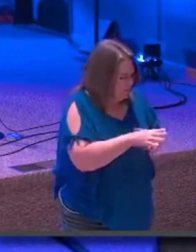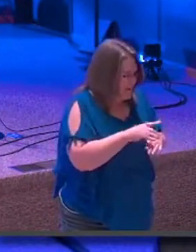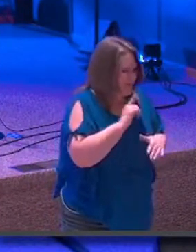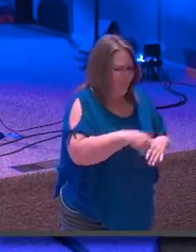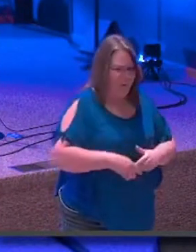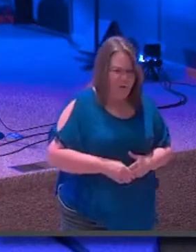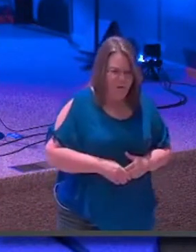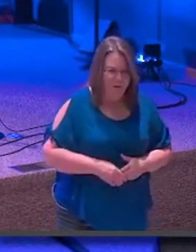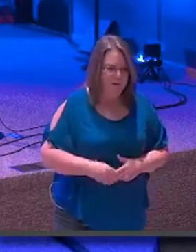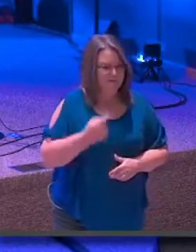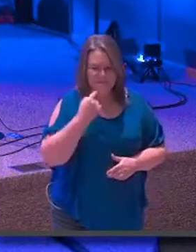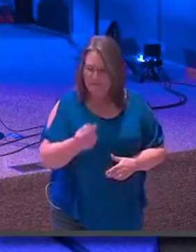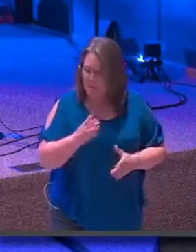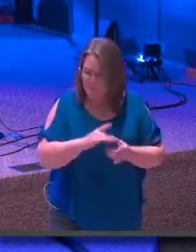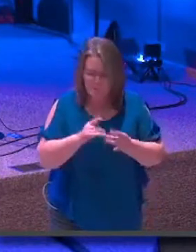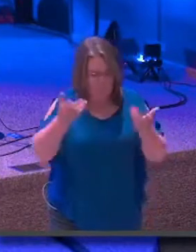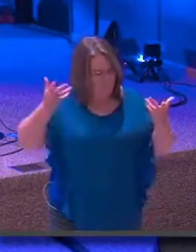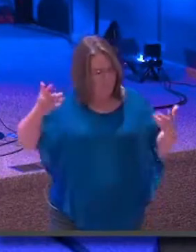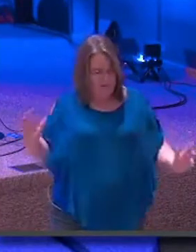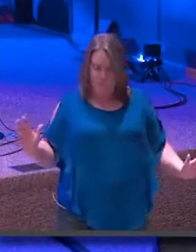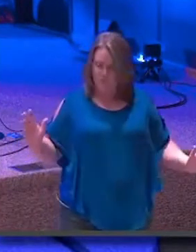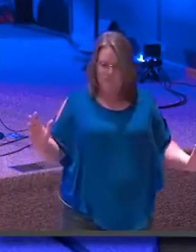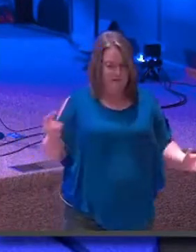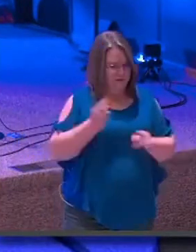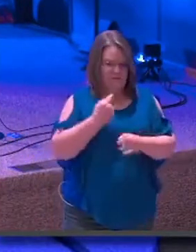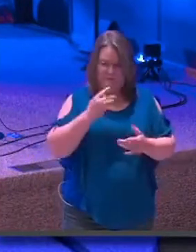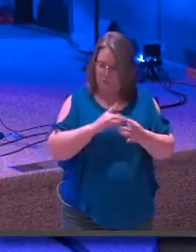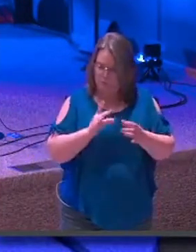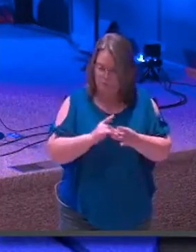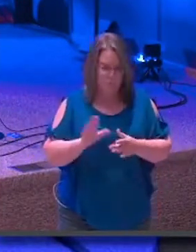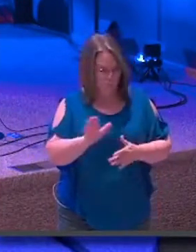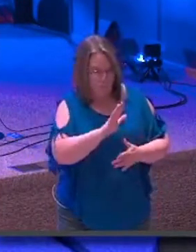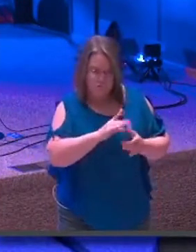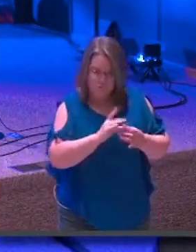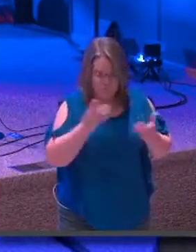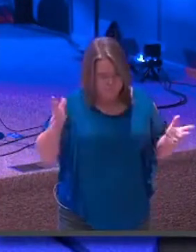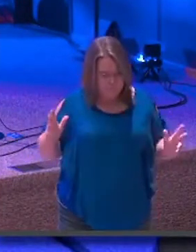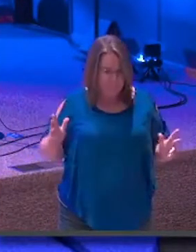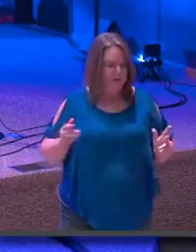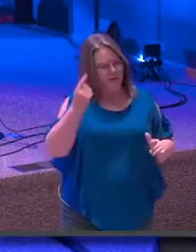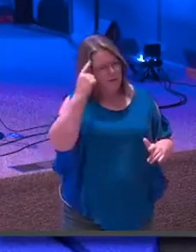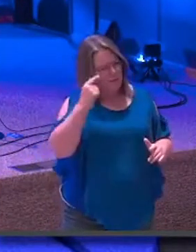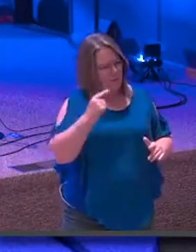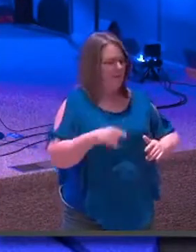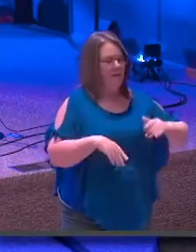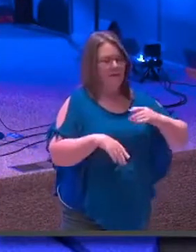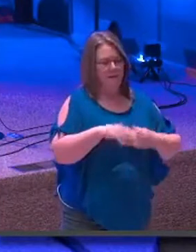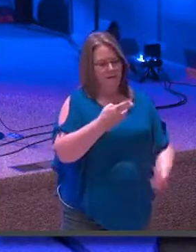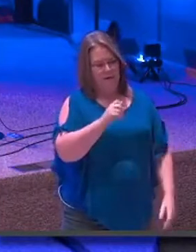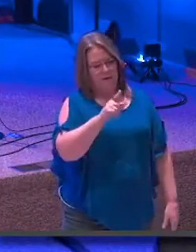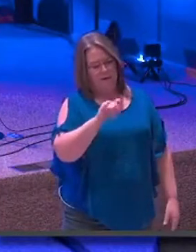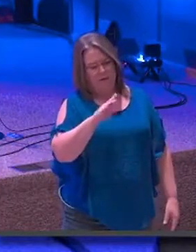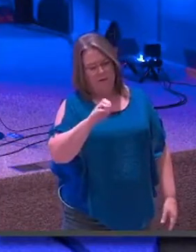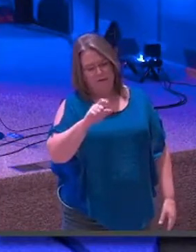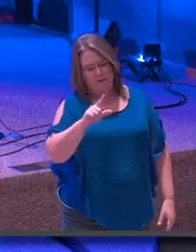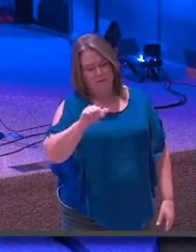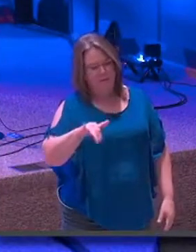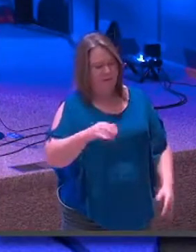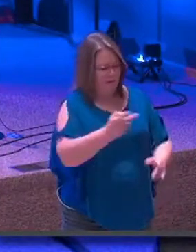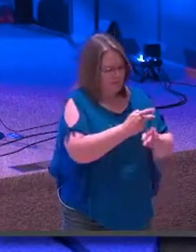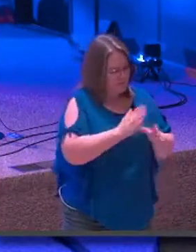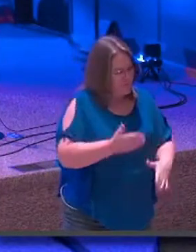your story. Just tell your story. I mean, you think a backwards hillbilly shepherd knew anything about being